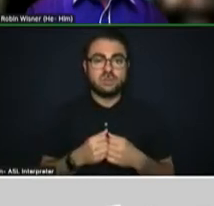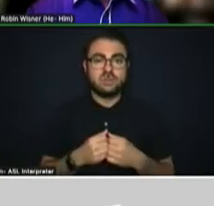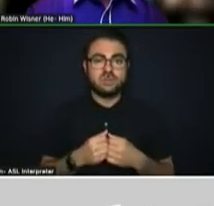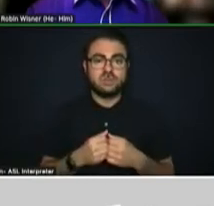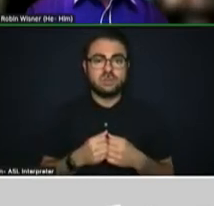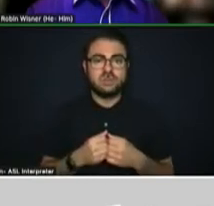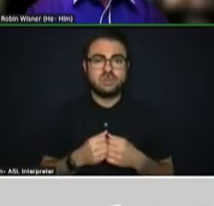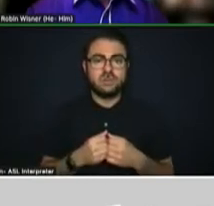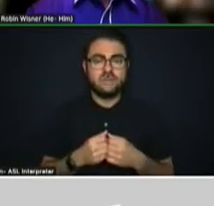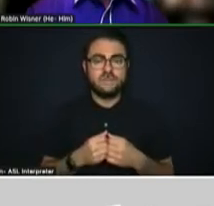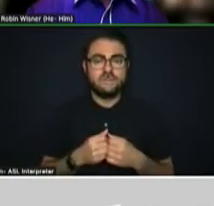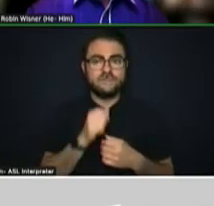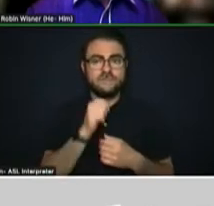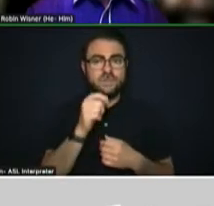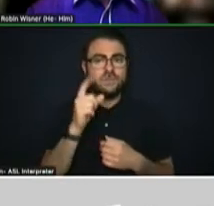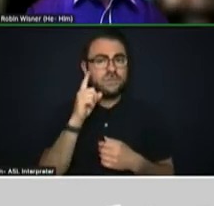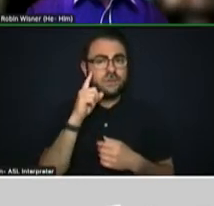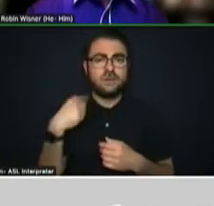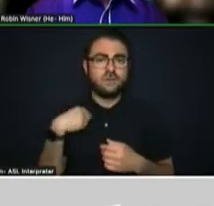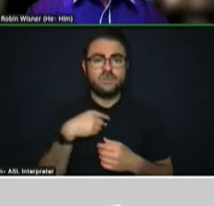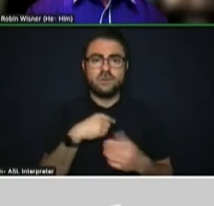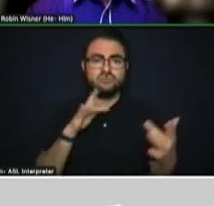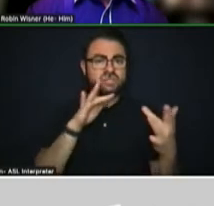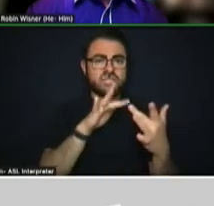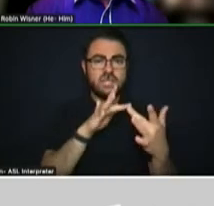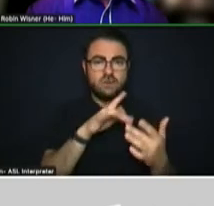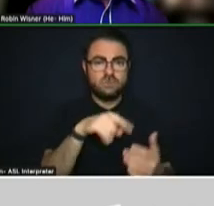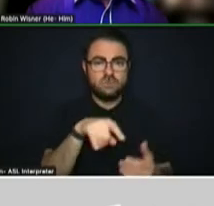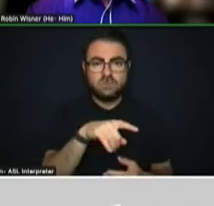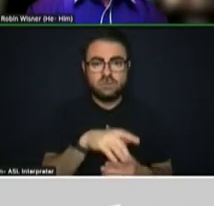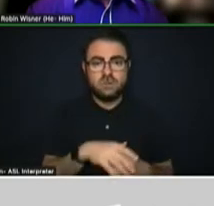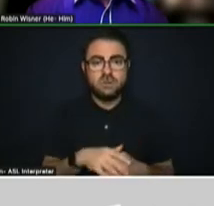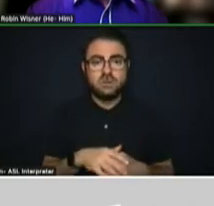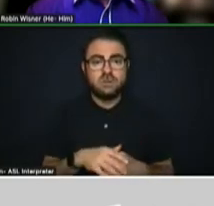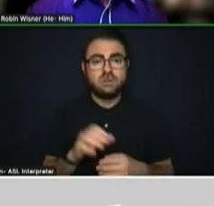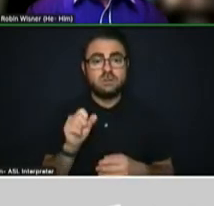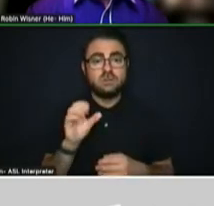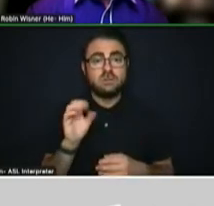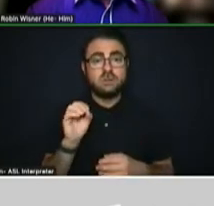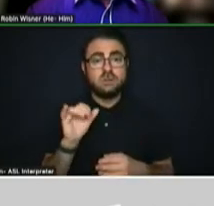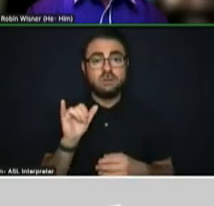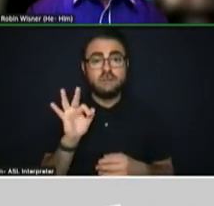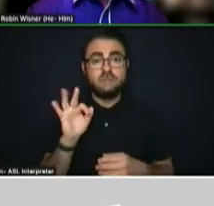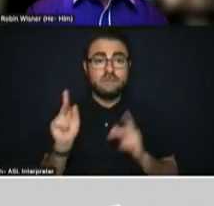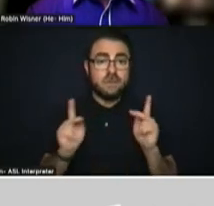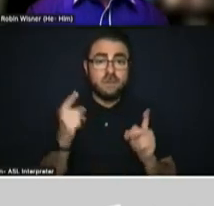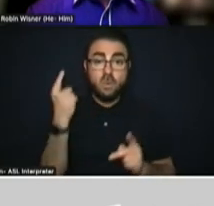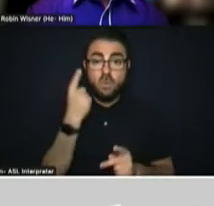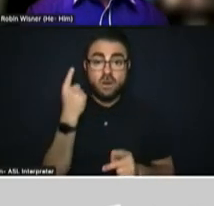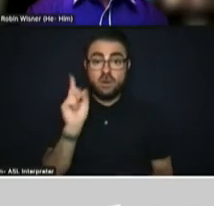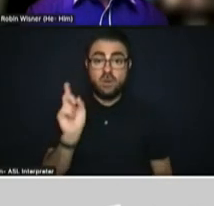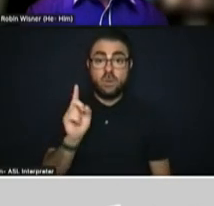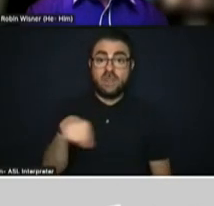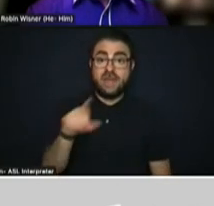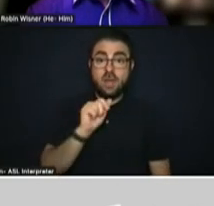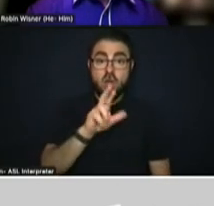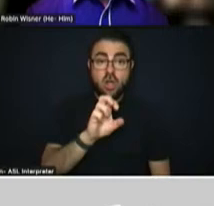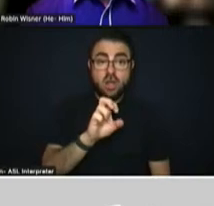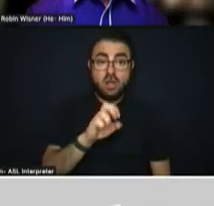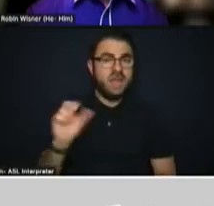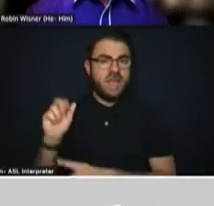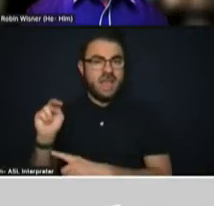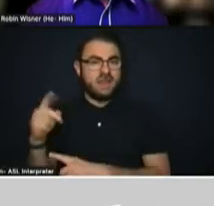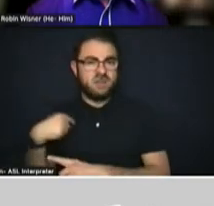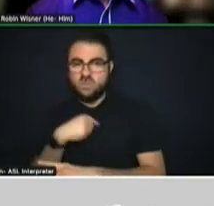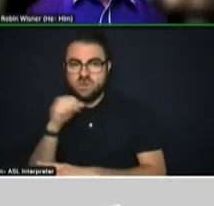think we reached out to, did we, Ann? So if people are wondering where they're at. No, we didn't. I just wanted